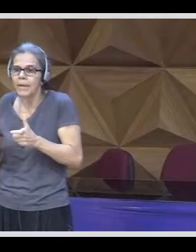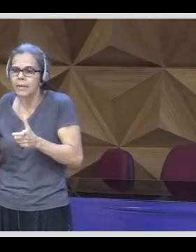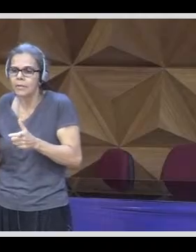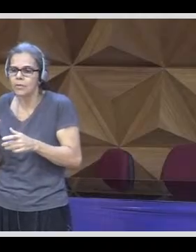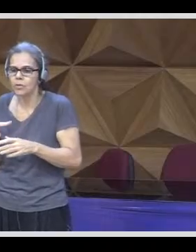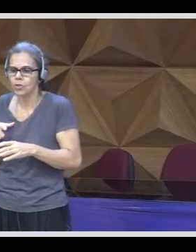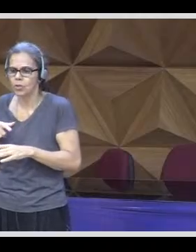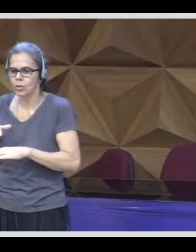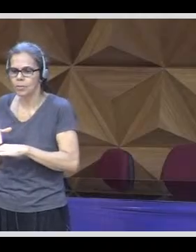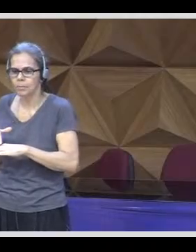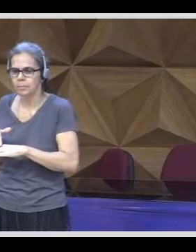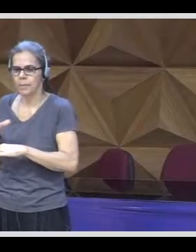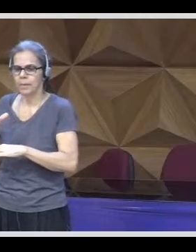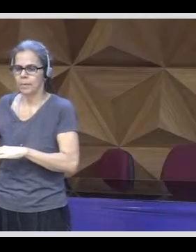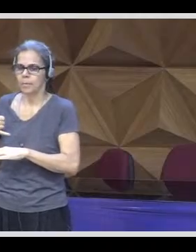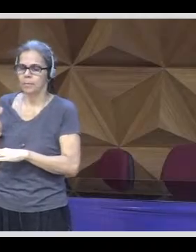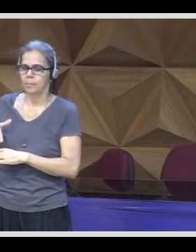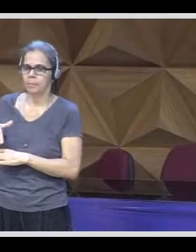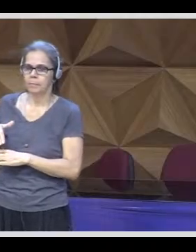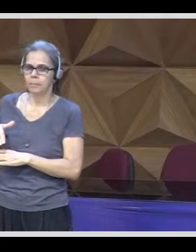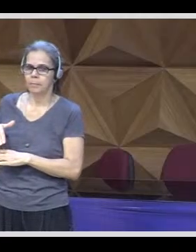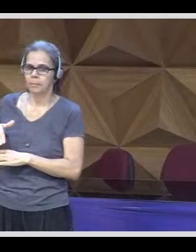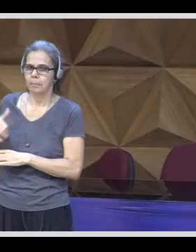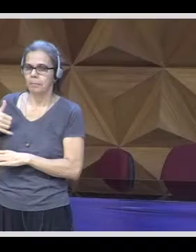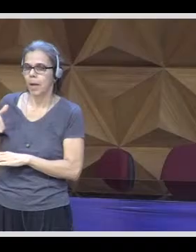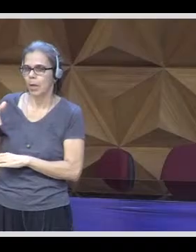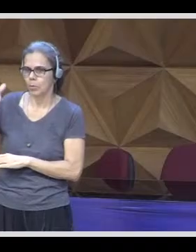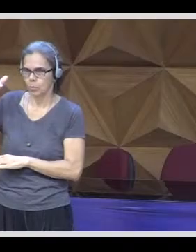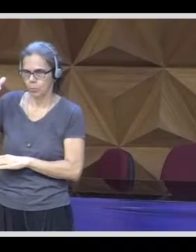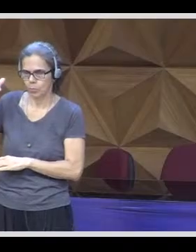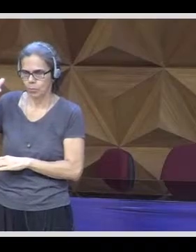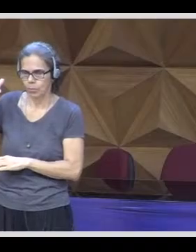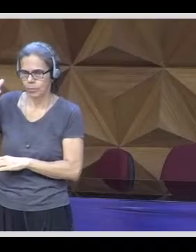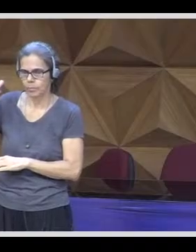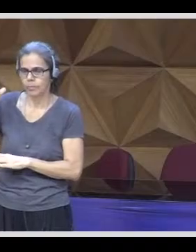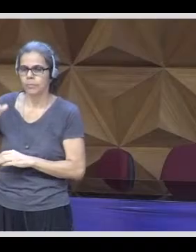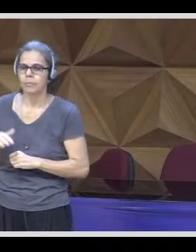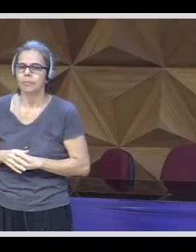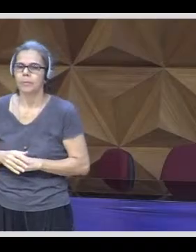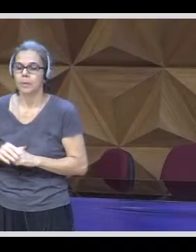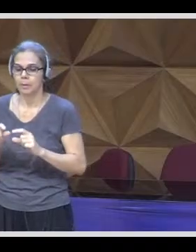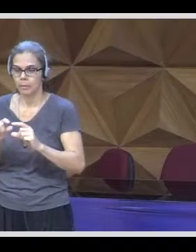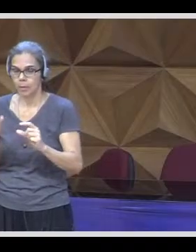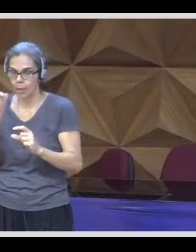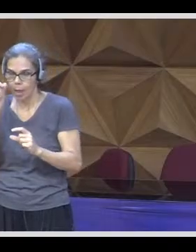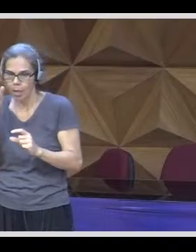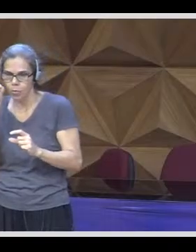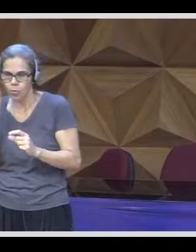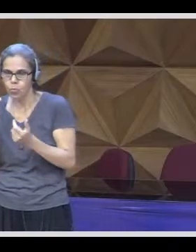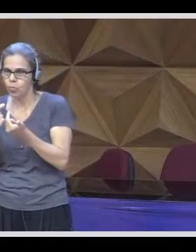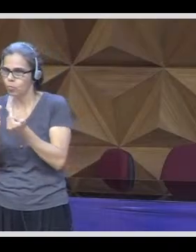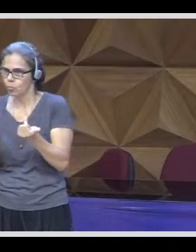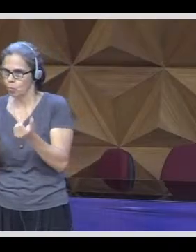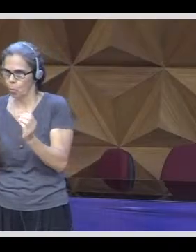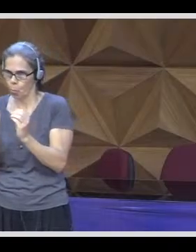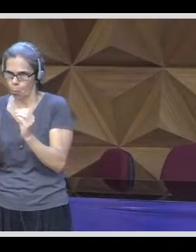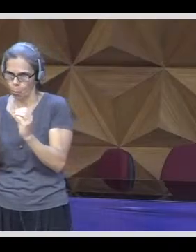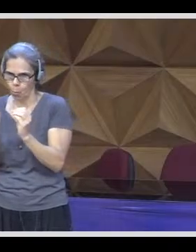And what's blue, it's something without this rating, or so it should be